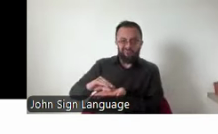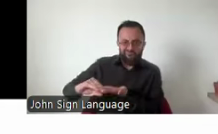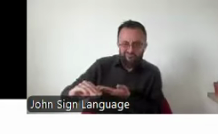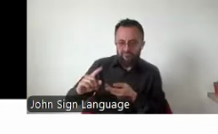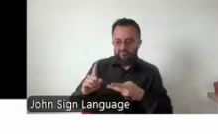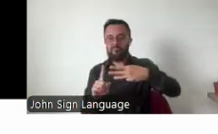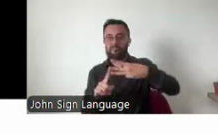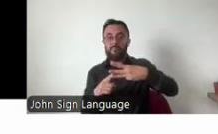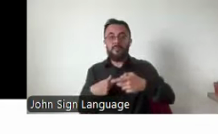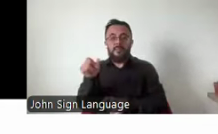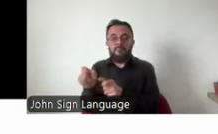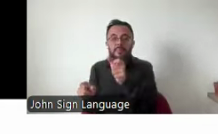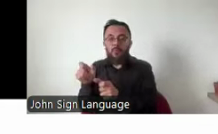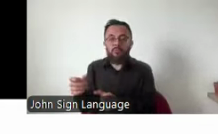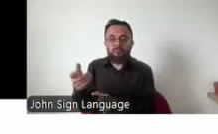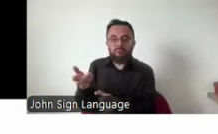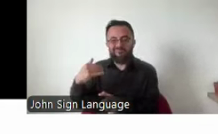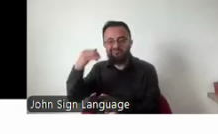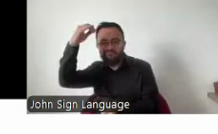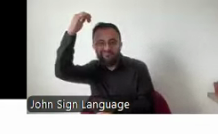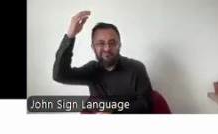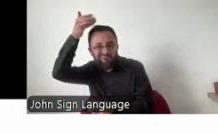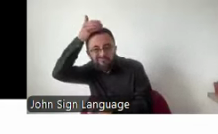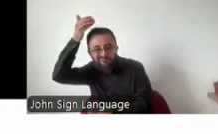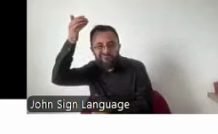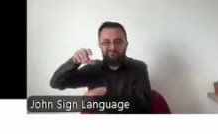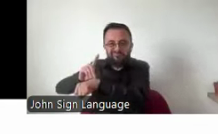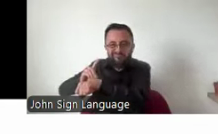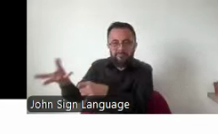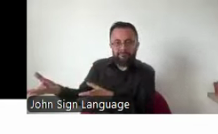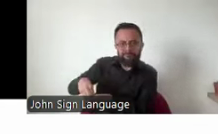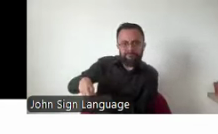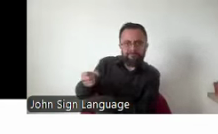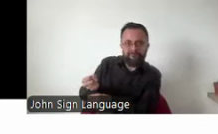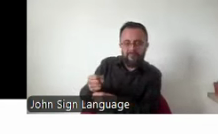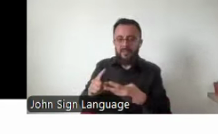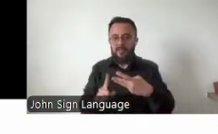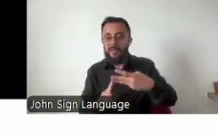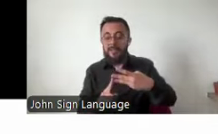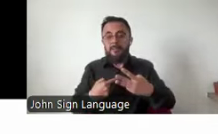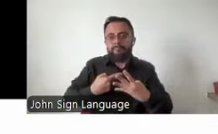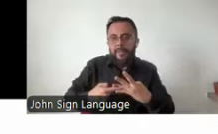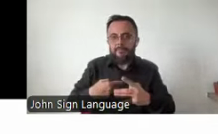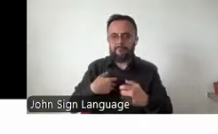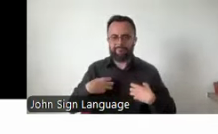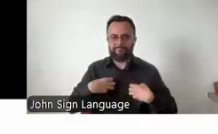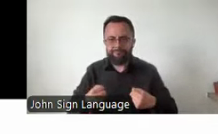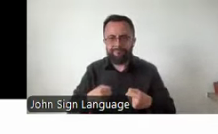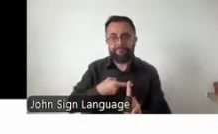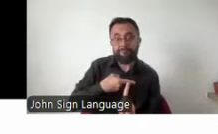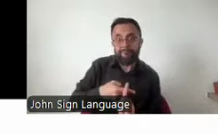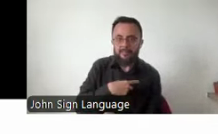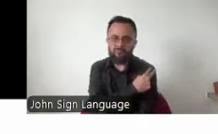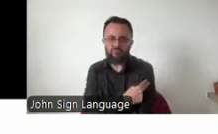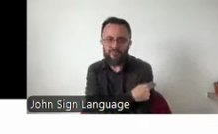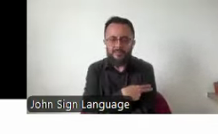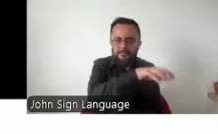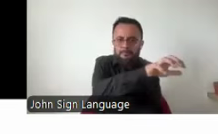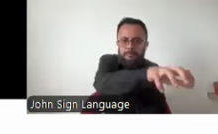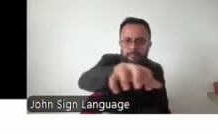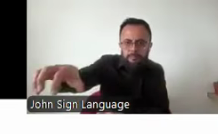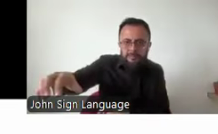these are the things that make up the health system. And within all of these strategic entry points can